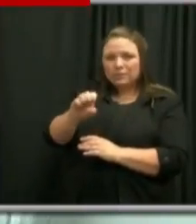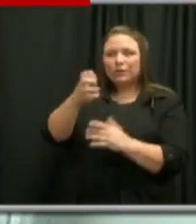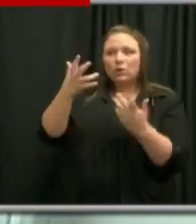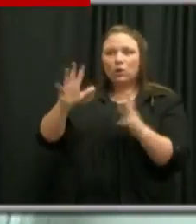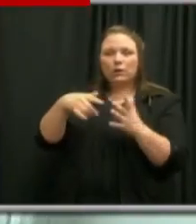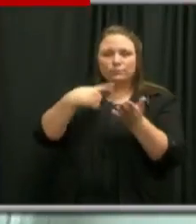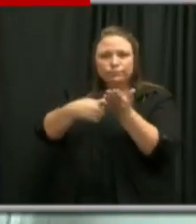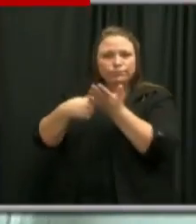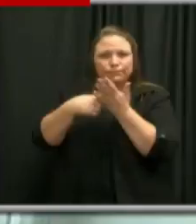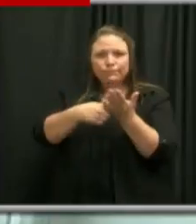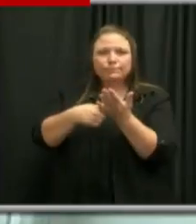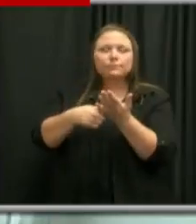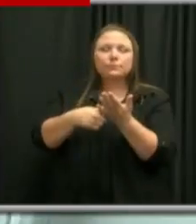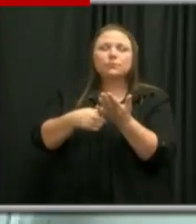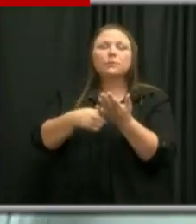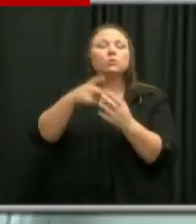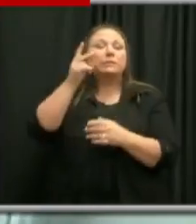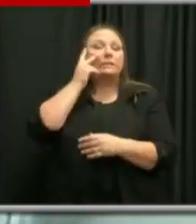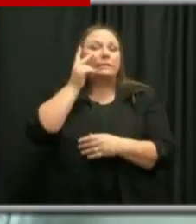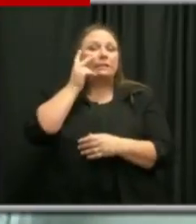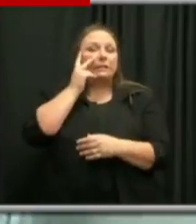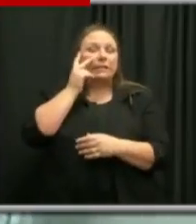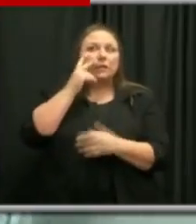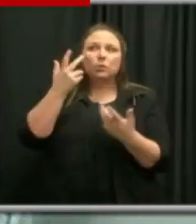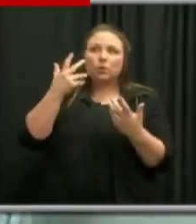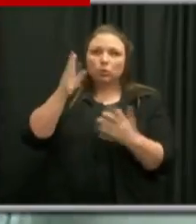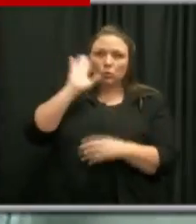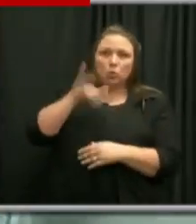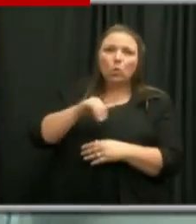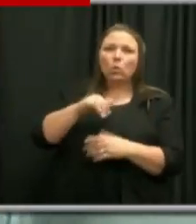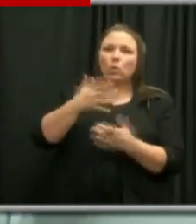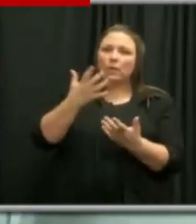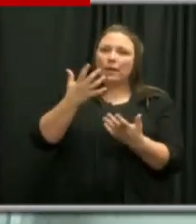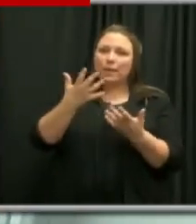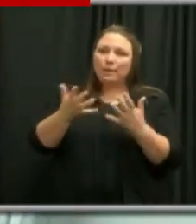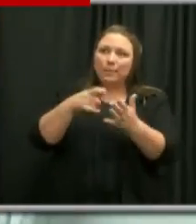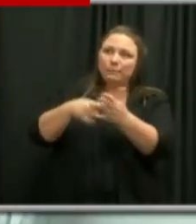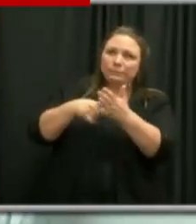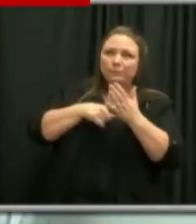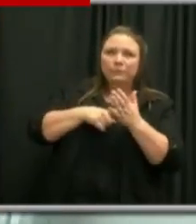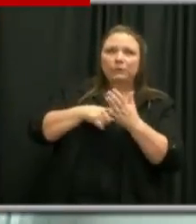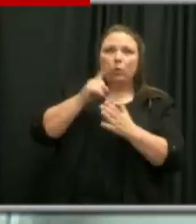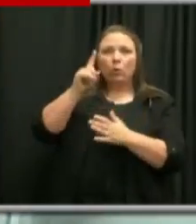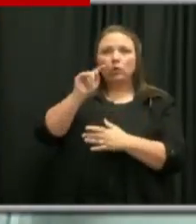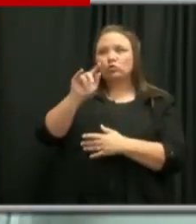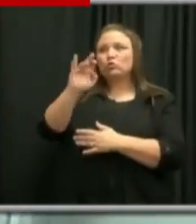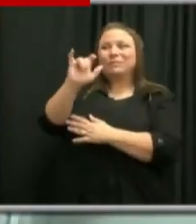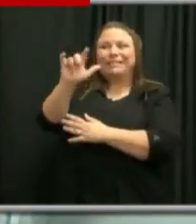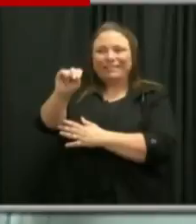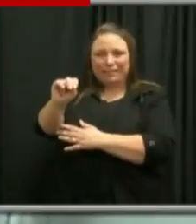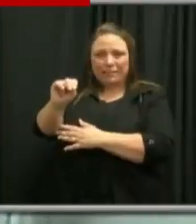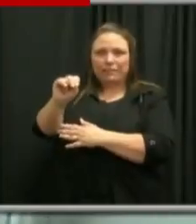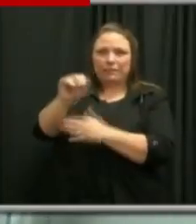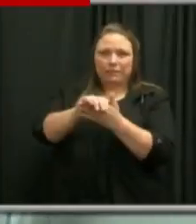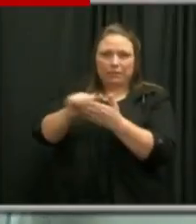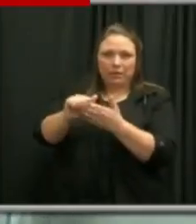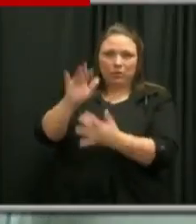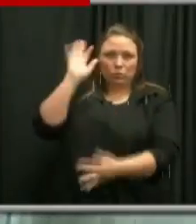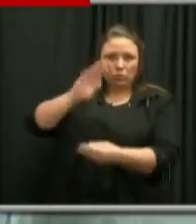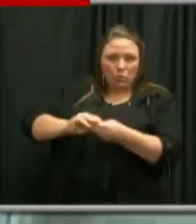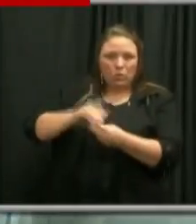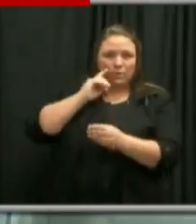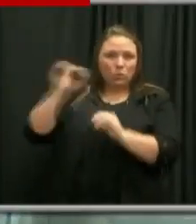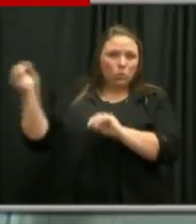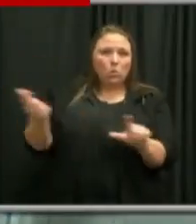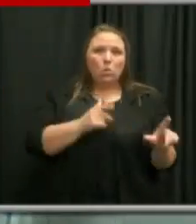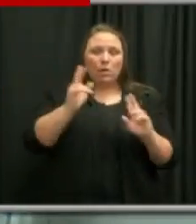So we'll see. We've heard the demand could be as high as $1 trillion total for for all